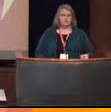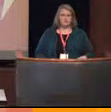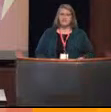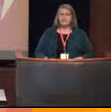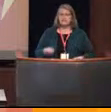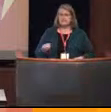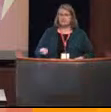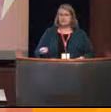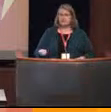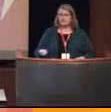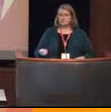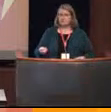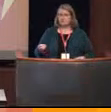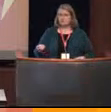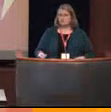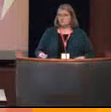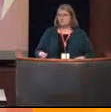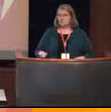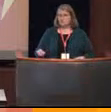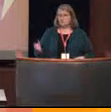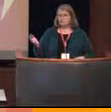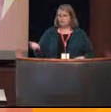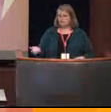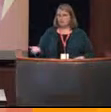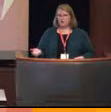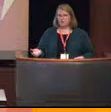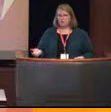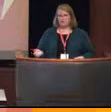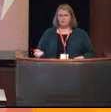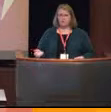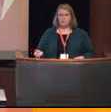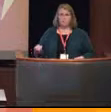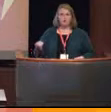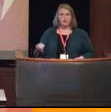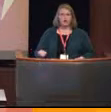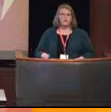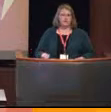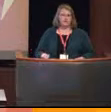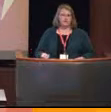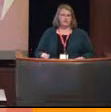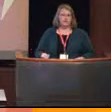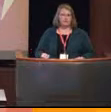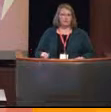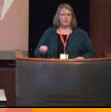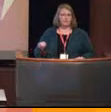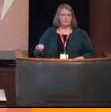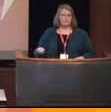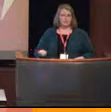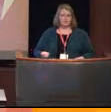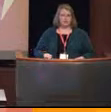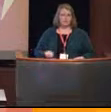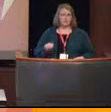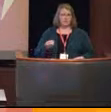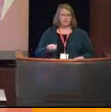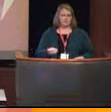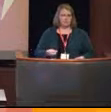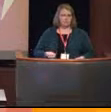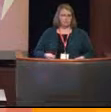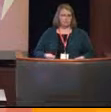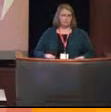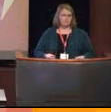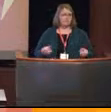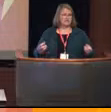geography. Listening to the conversation in the prior panel talking about context, thinking about geography, thinking